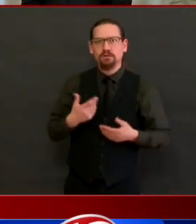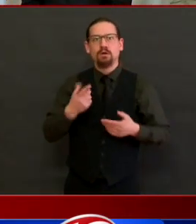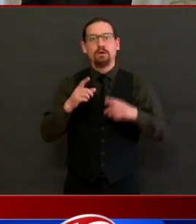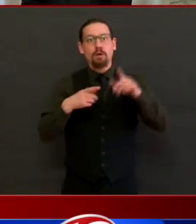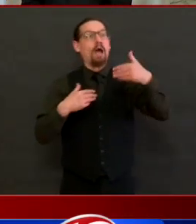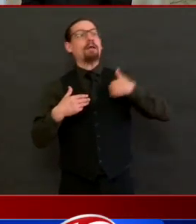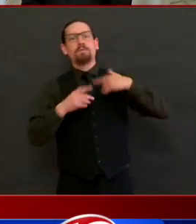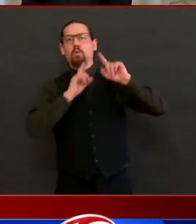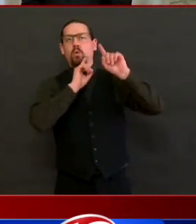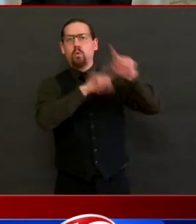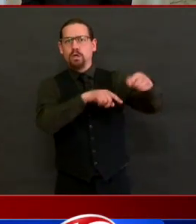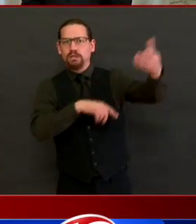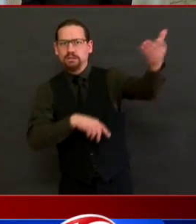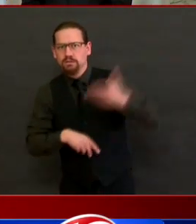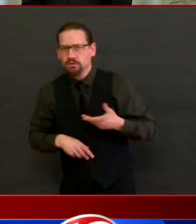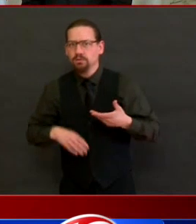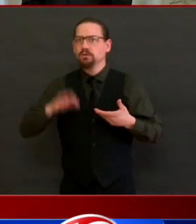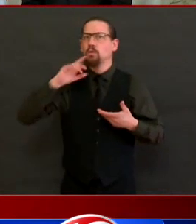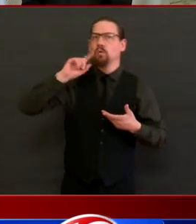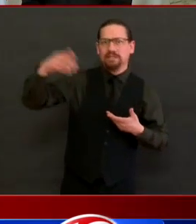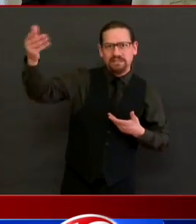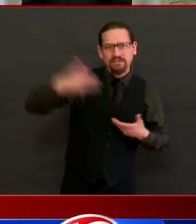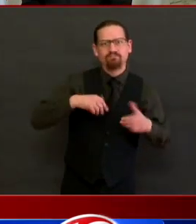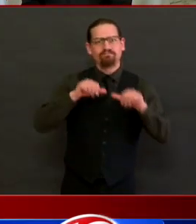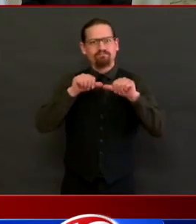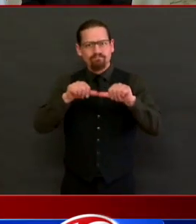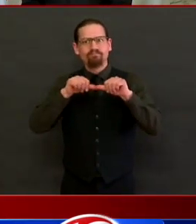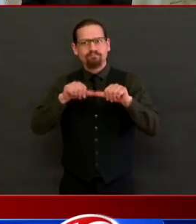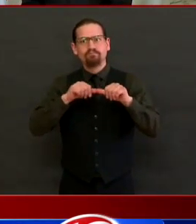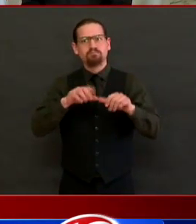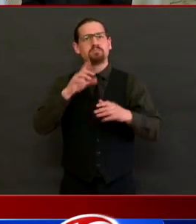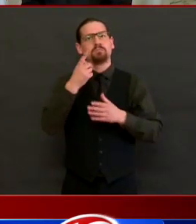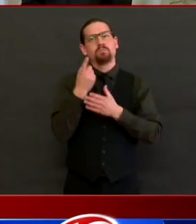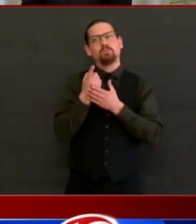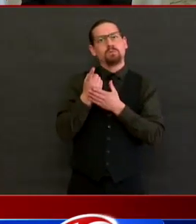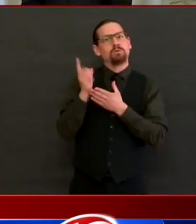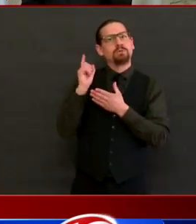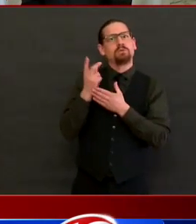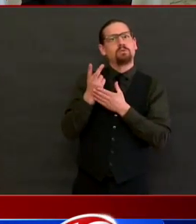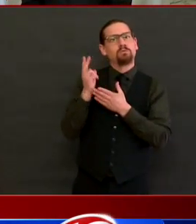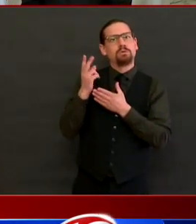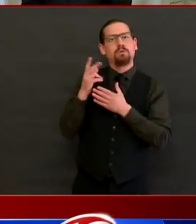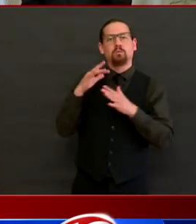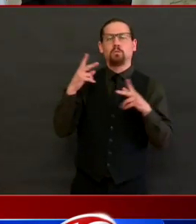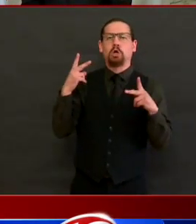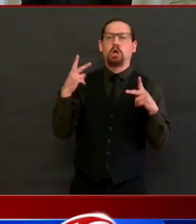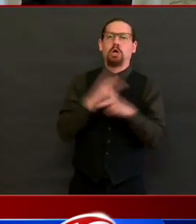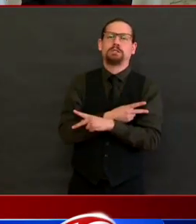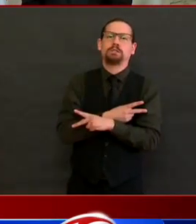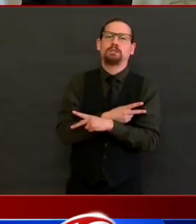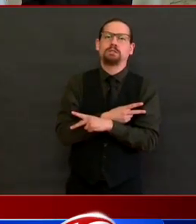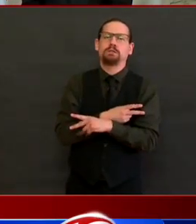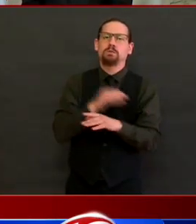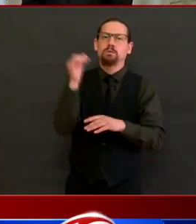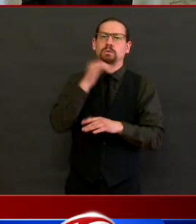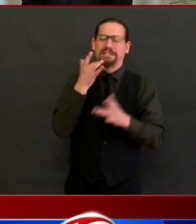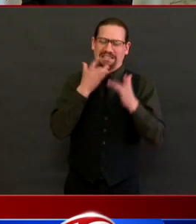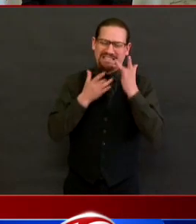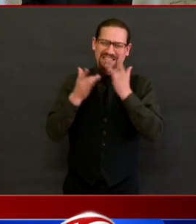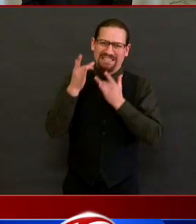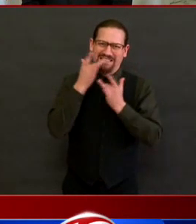it the crisis that it was a couple of weeks ago? No. But do I think that if you're a doctor or a nurse or a